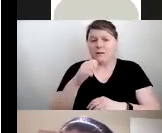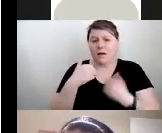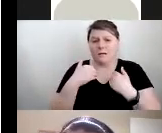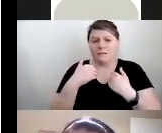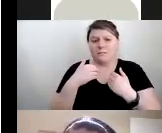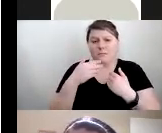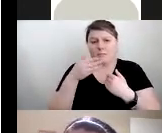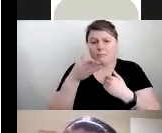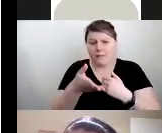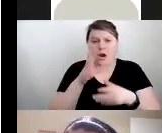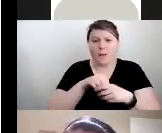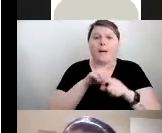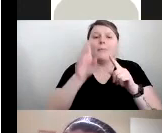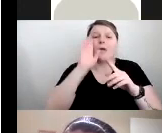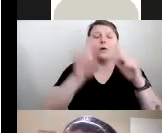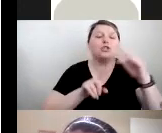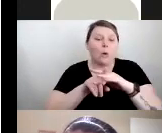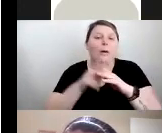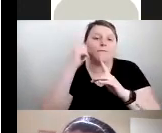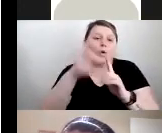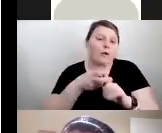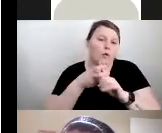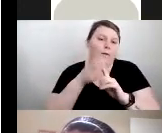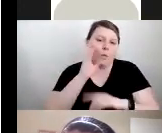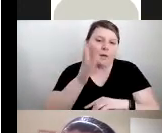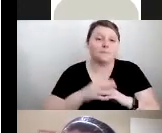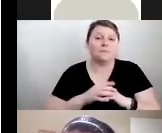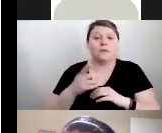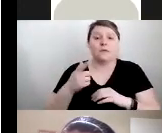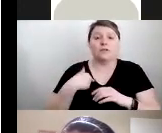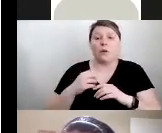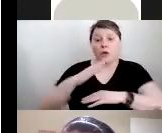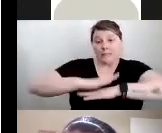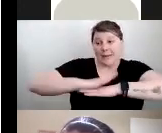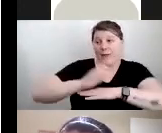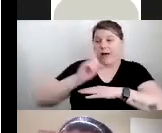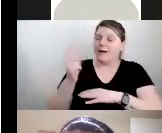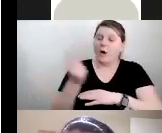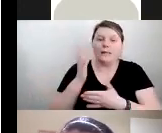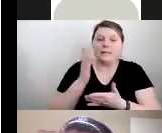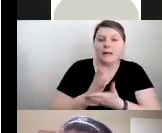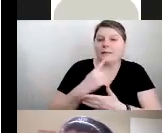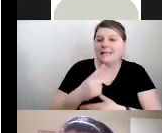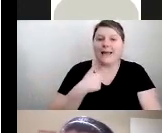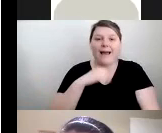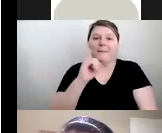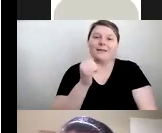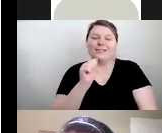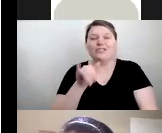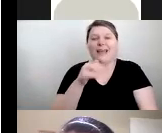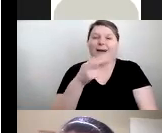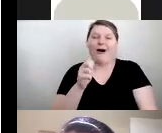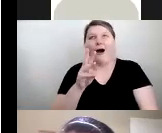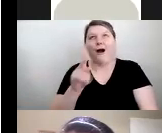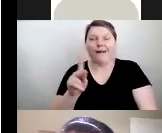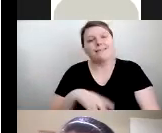up for the recruitment, because whenever I walk by their table, I always have to stop and tell them I'm a Jayhawk. So